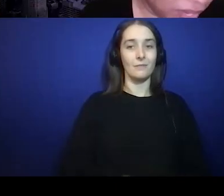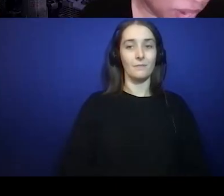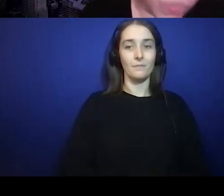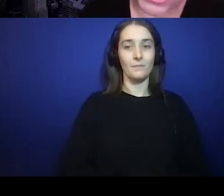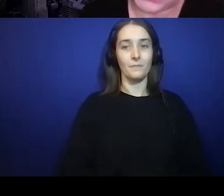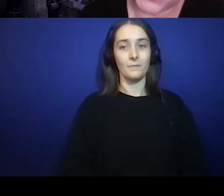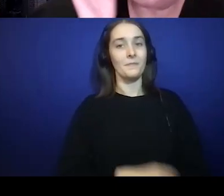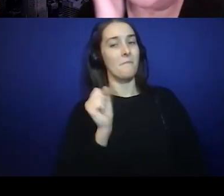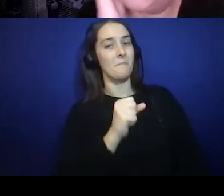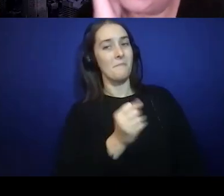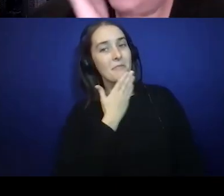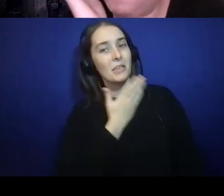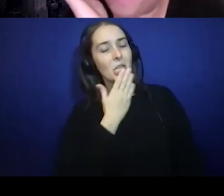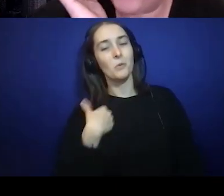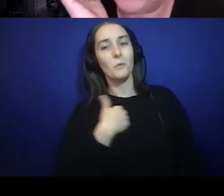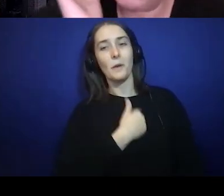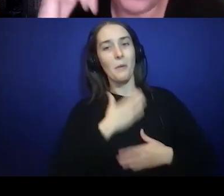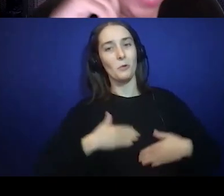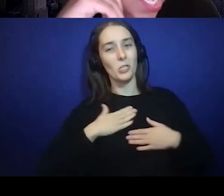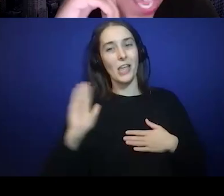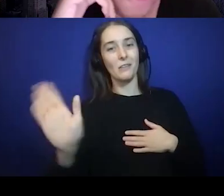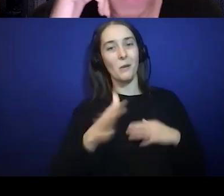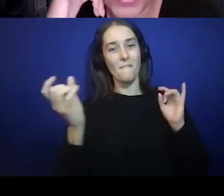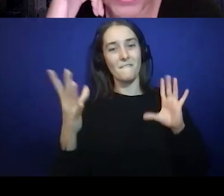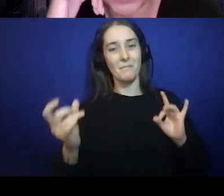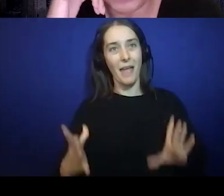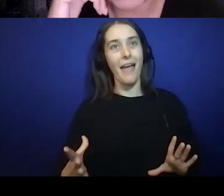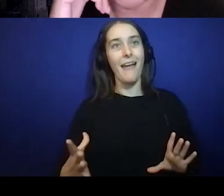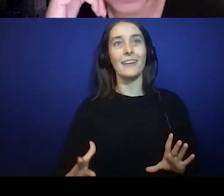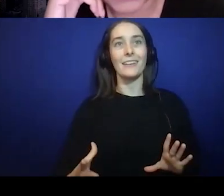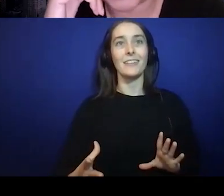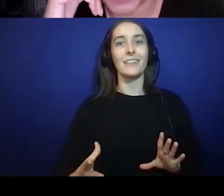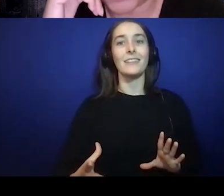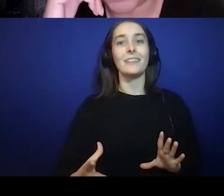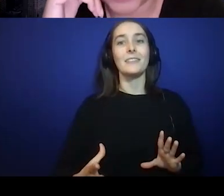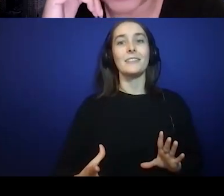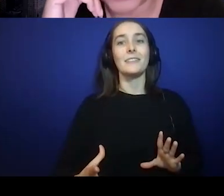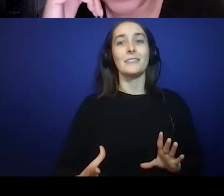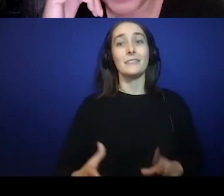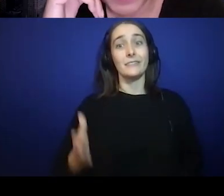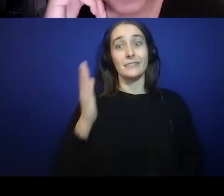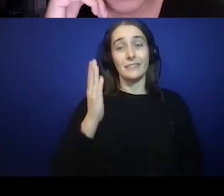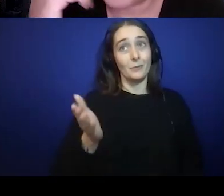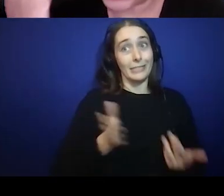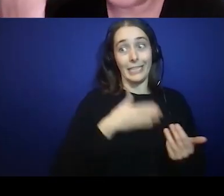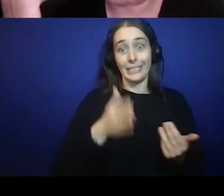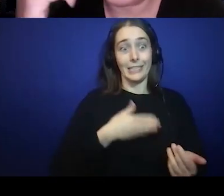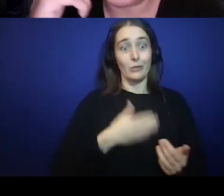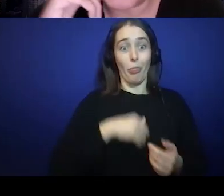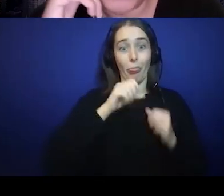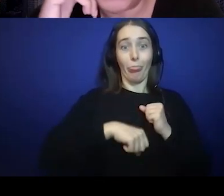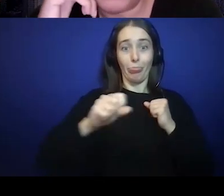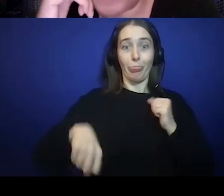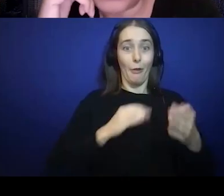Yes, thank you. And we so appreciate the feedback on this. But as you can tell from how easy it was to go past an hour and how